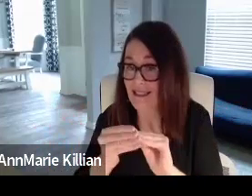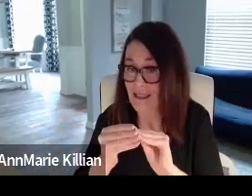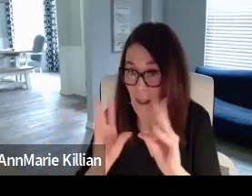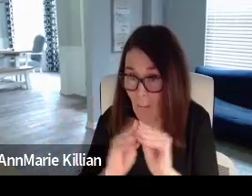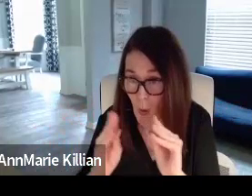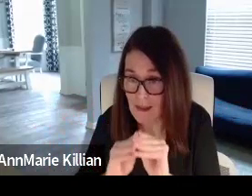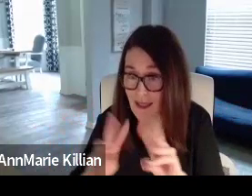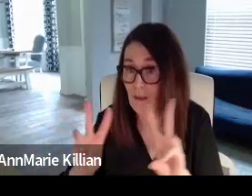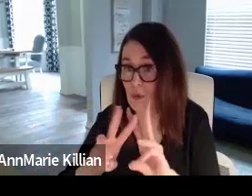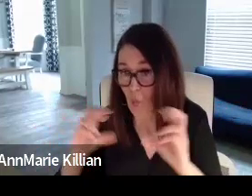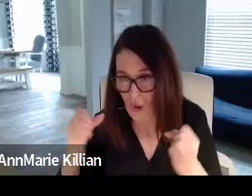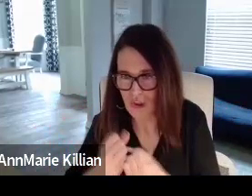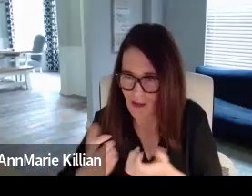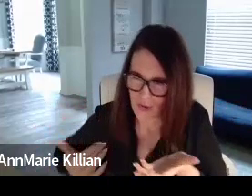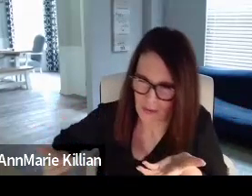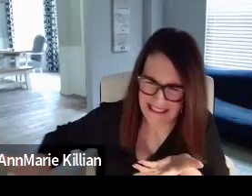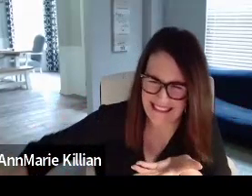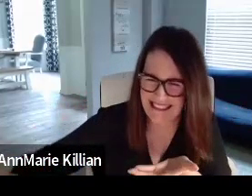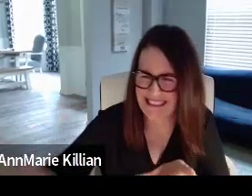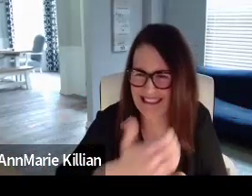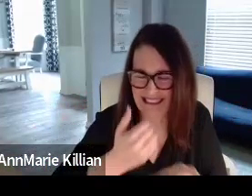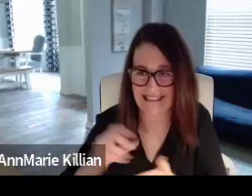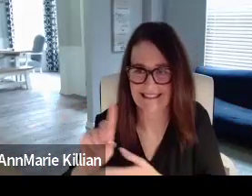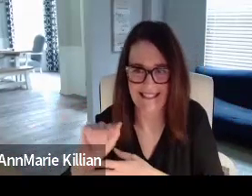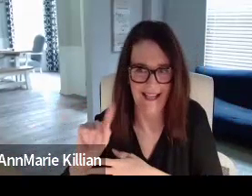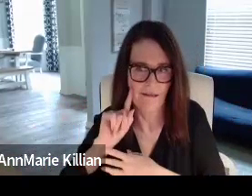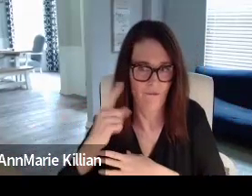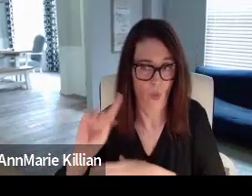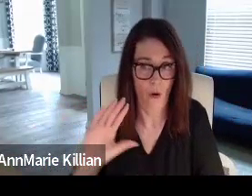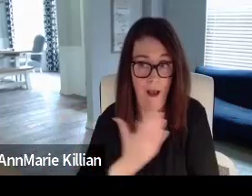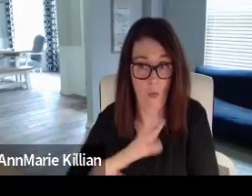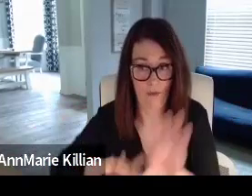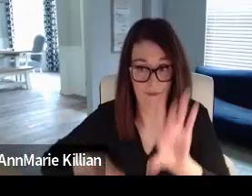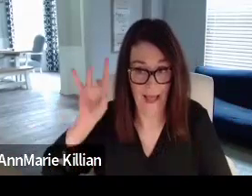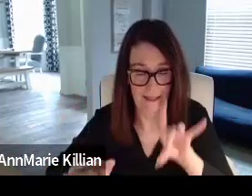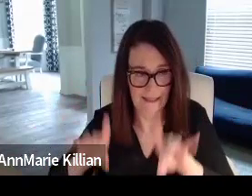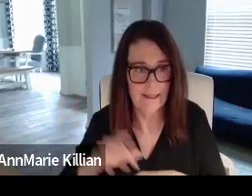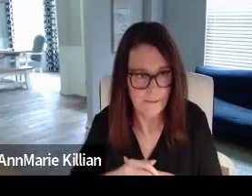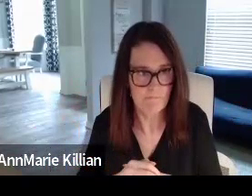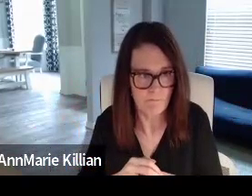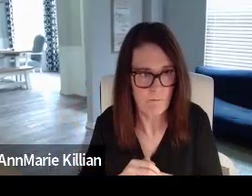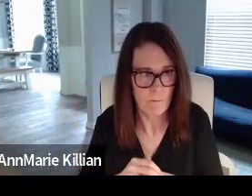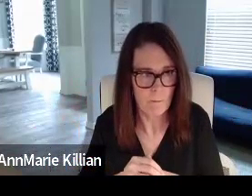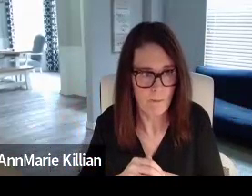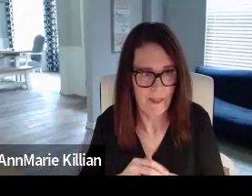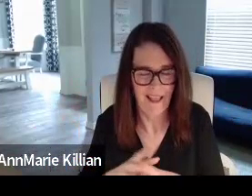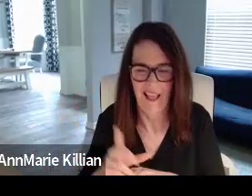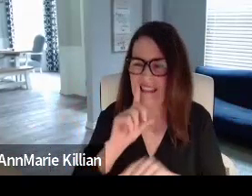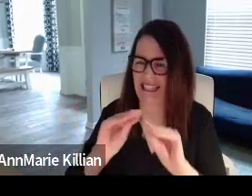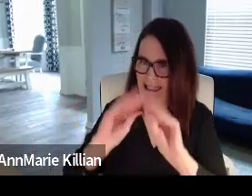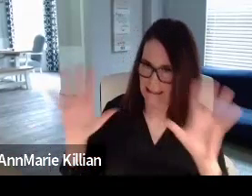various activities, including webinars, symposiums, and workshops all over to gather the data for our findings.